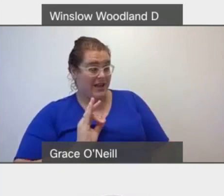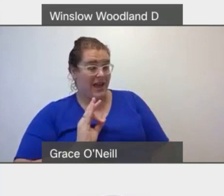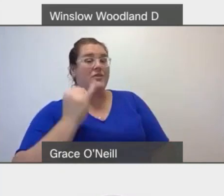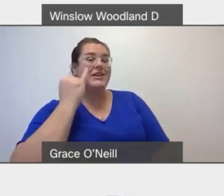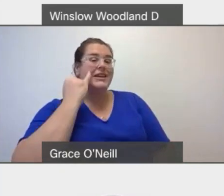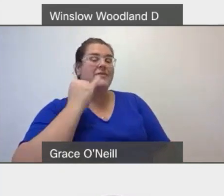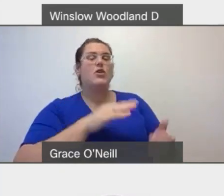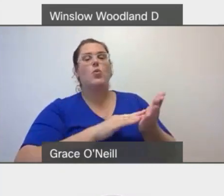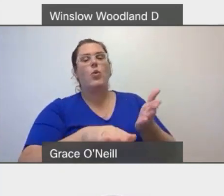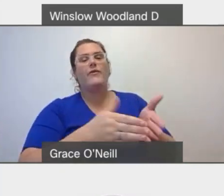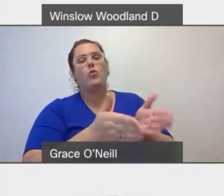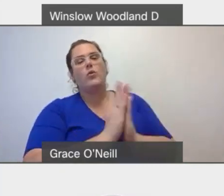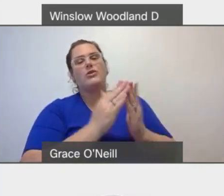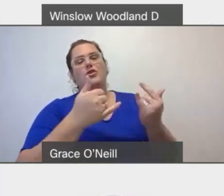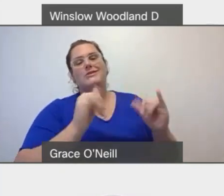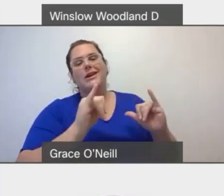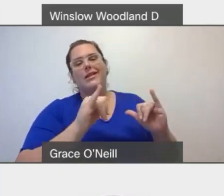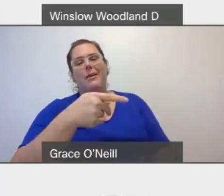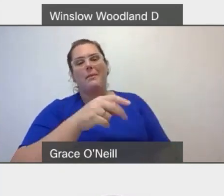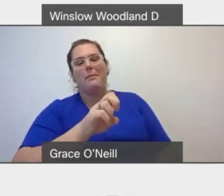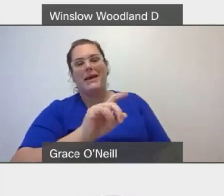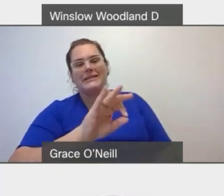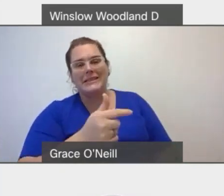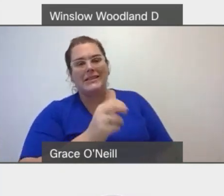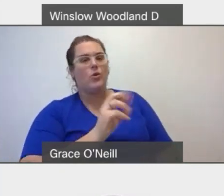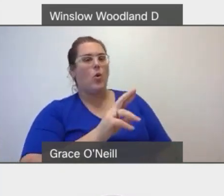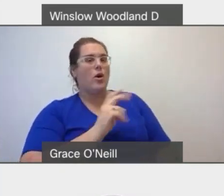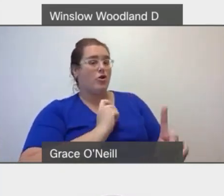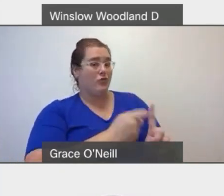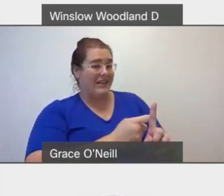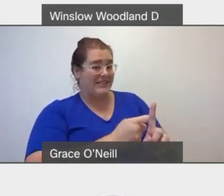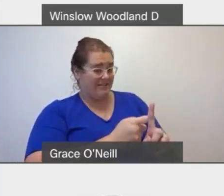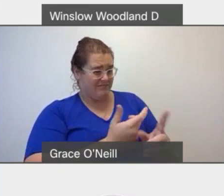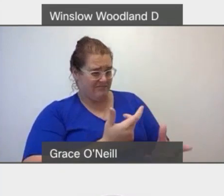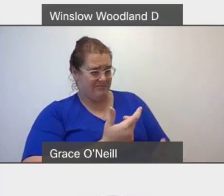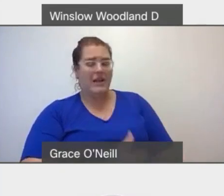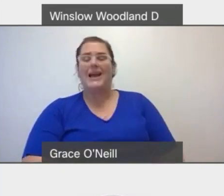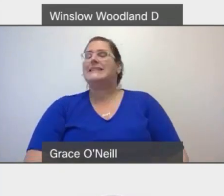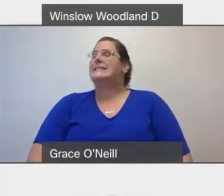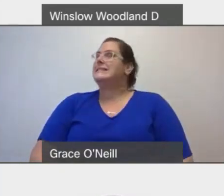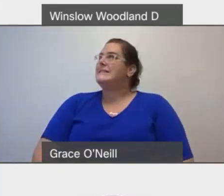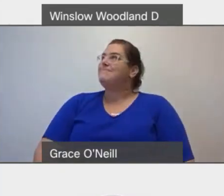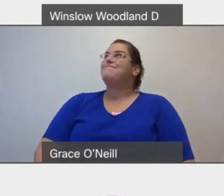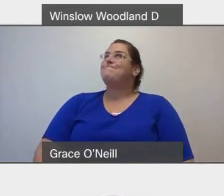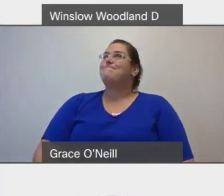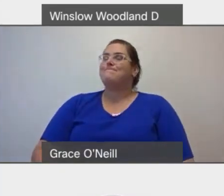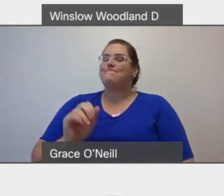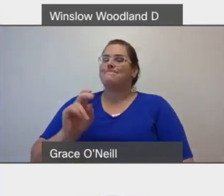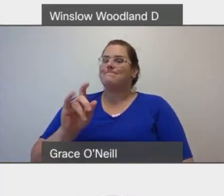requests are pending or granted? I don't believe we track that. We do know it in